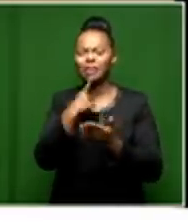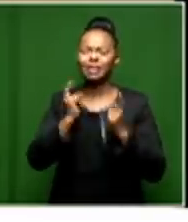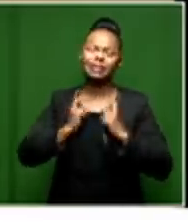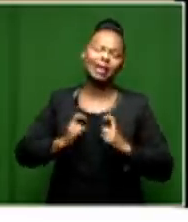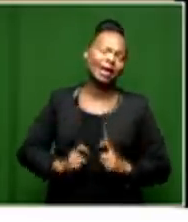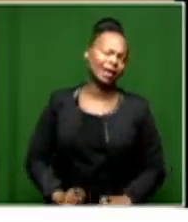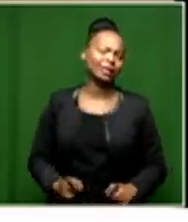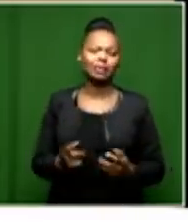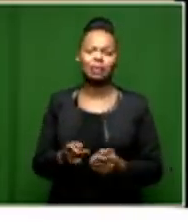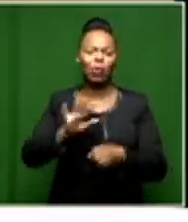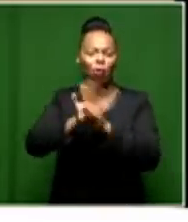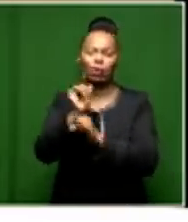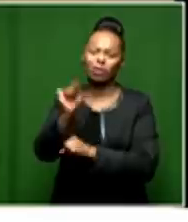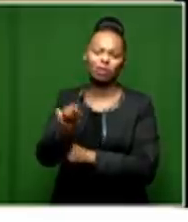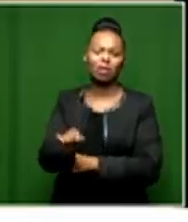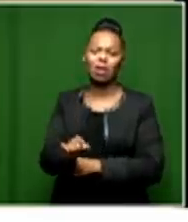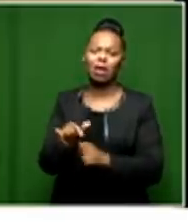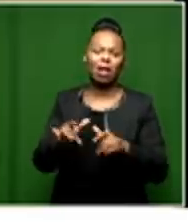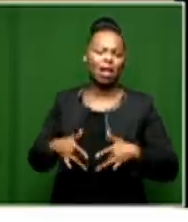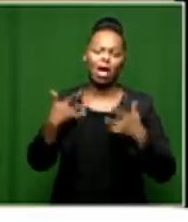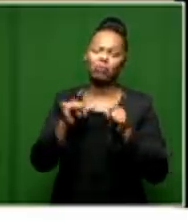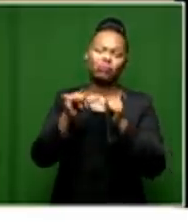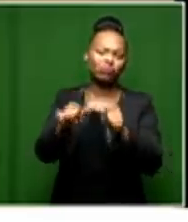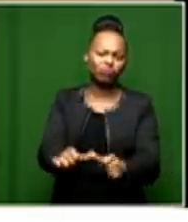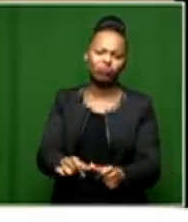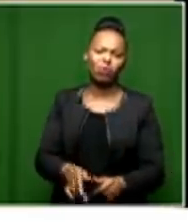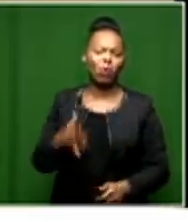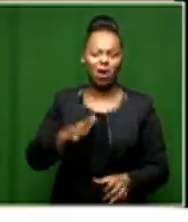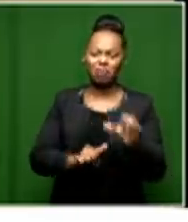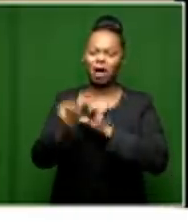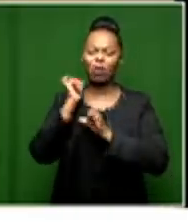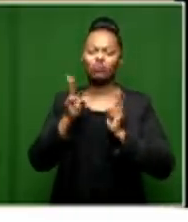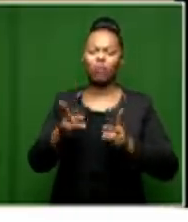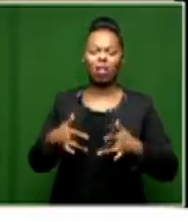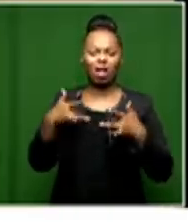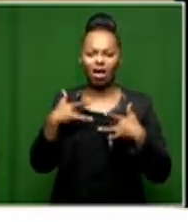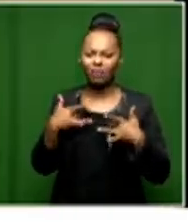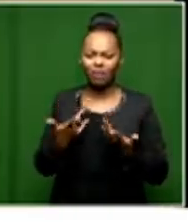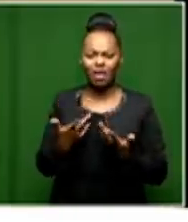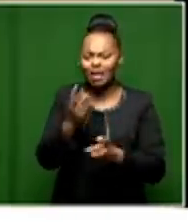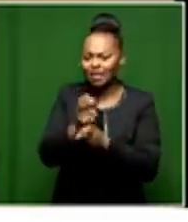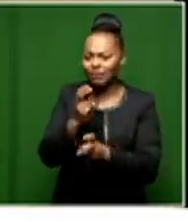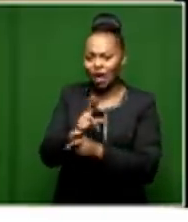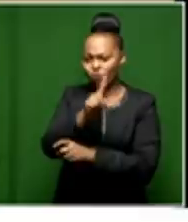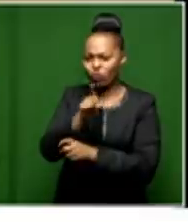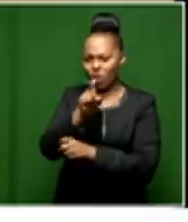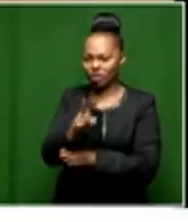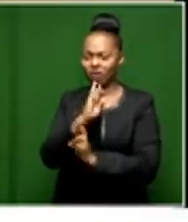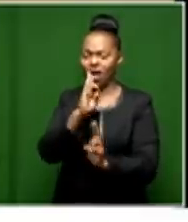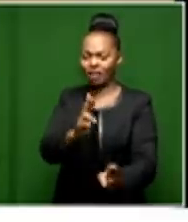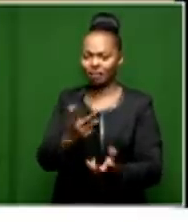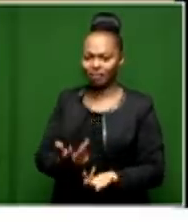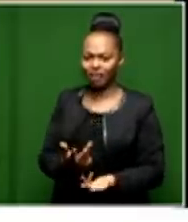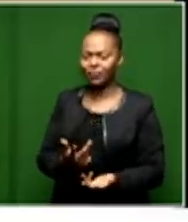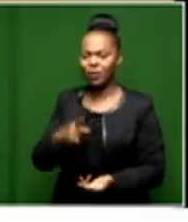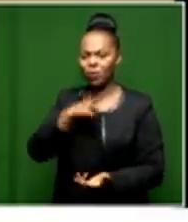with life. Do we have to take a step back and go back to where we were? It's a difficult question to answer, which I don't think anyone honestly can do at the